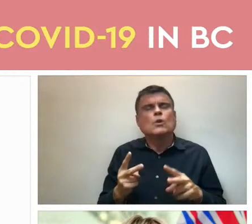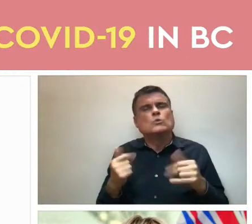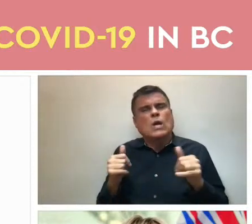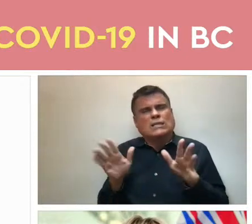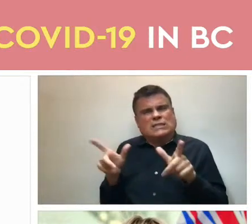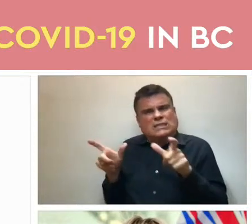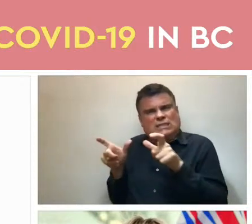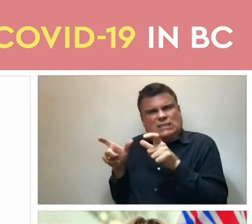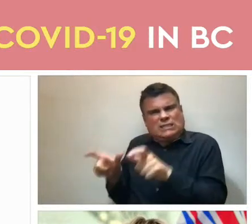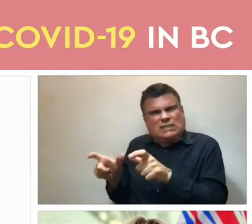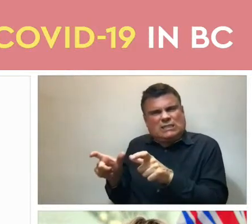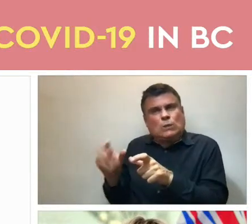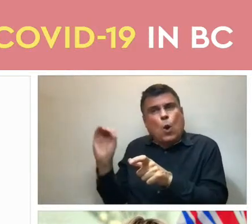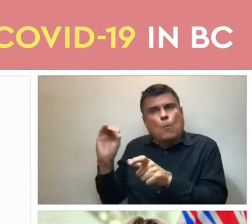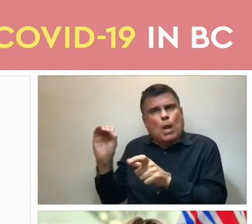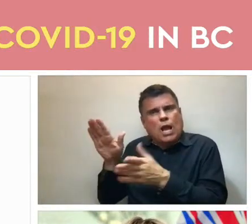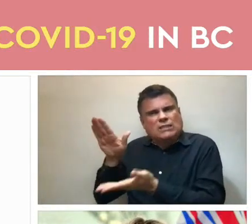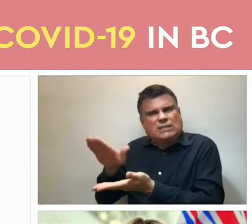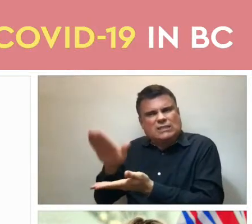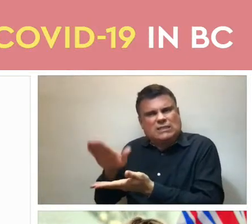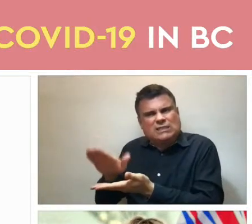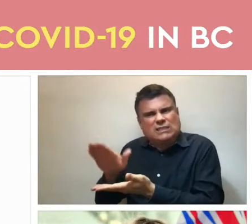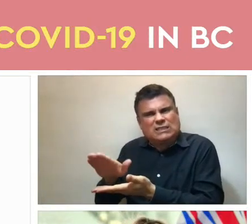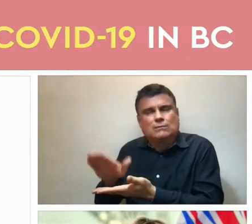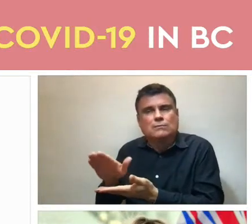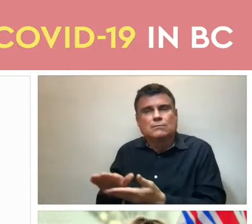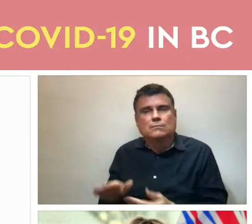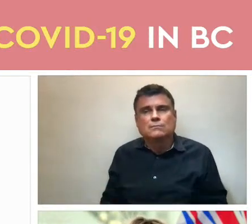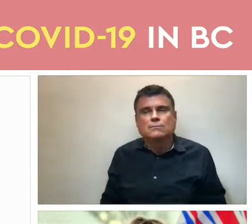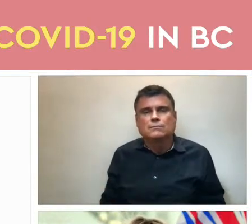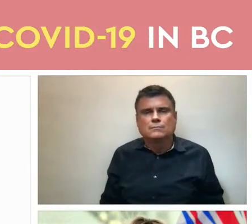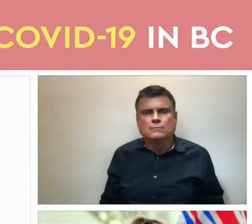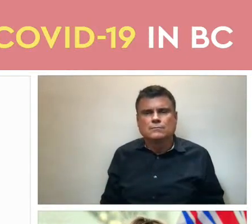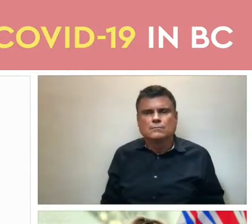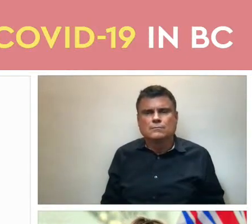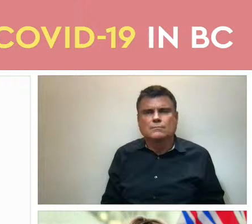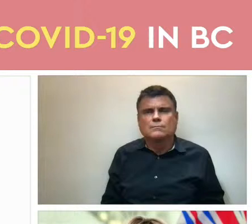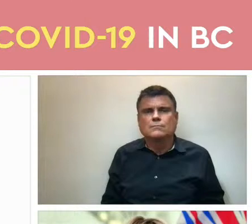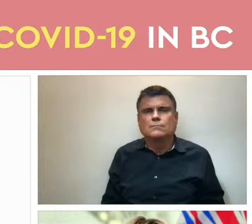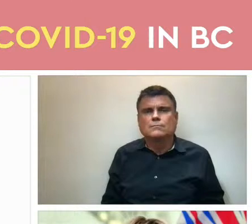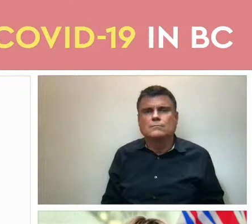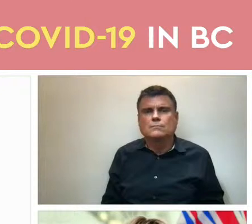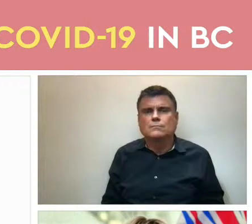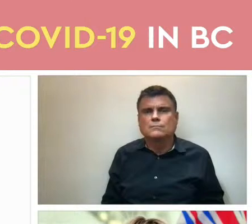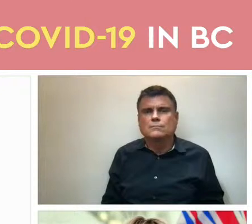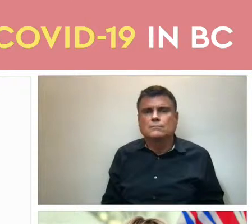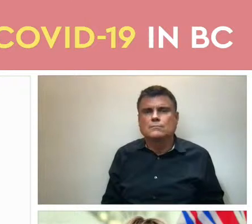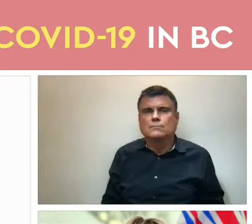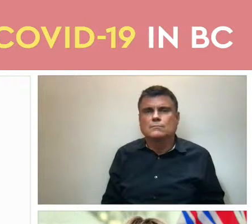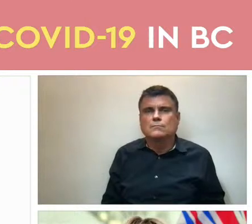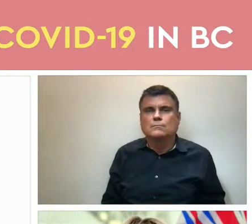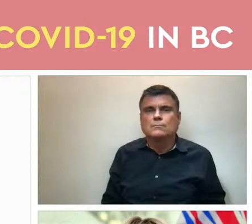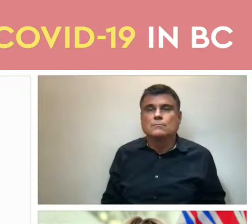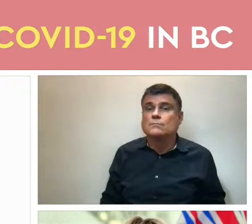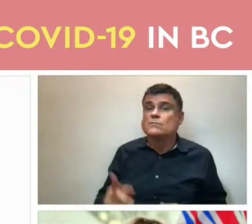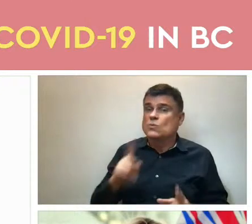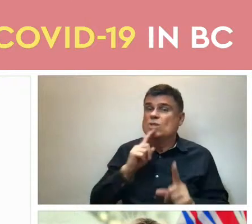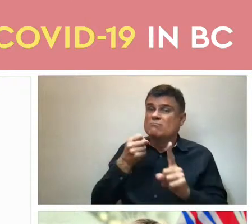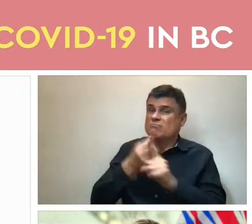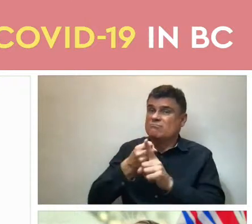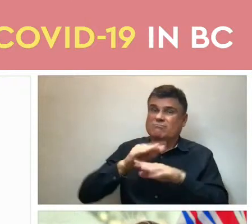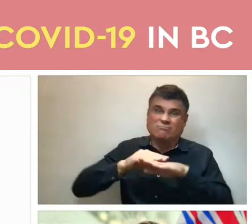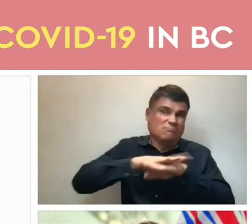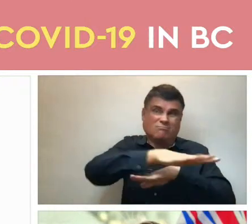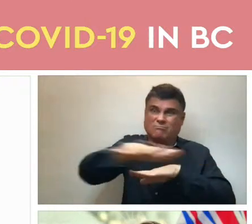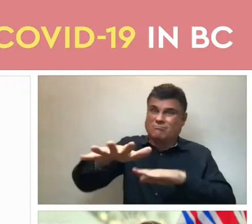if we can. We now have, we are sequencing again 100% of our cases unless there's an issue with one